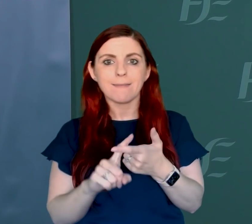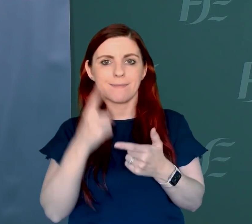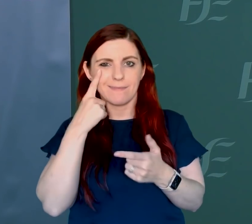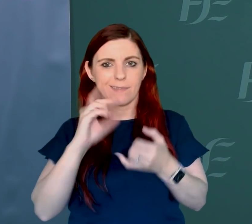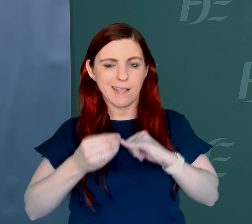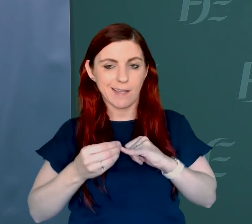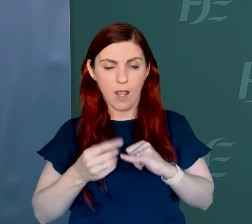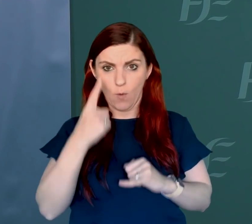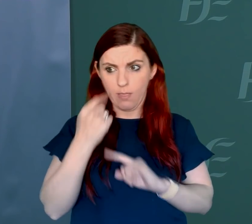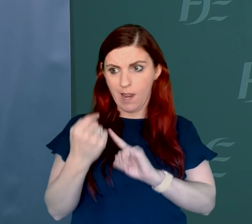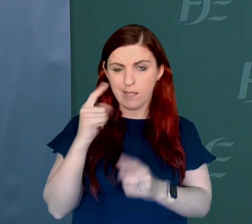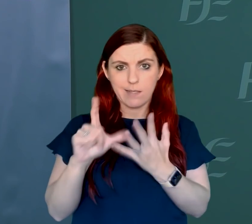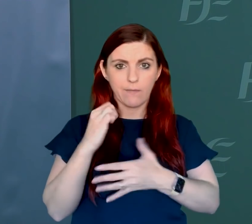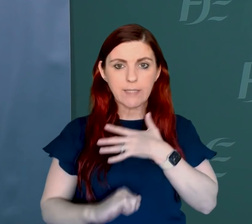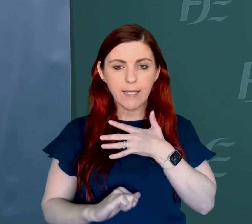7 days, we've